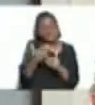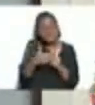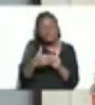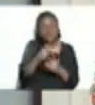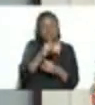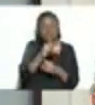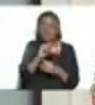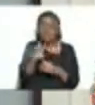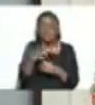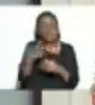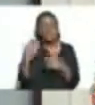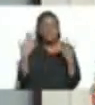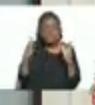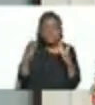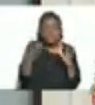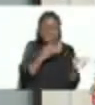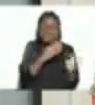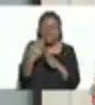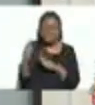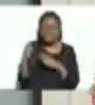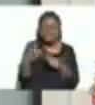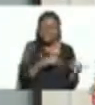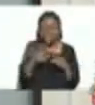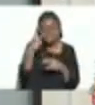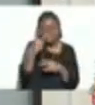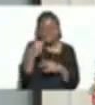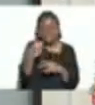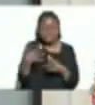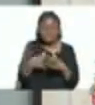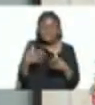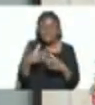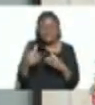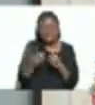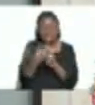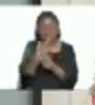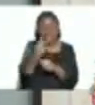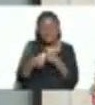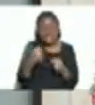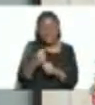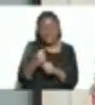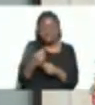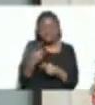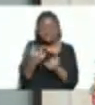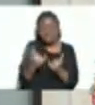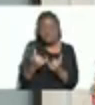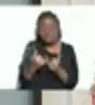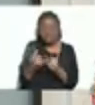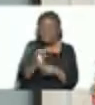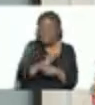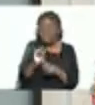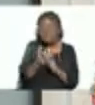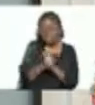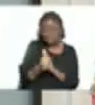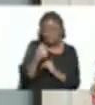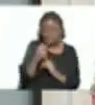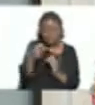2024, and already the Bahamas is poised to see one of its biggest growth years to date. Now, according to industry experts, this exponential growth